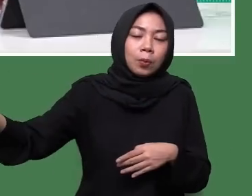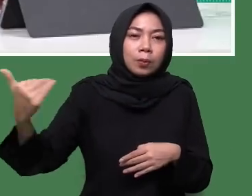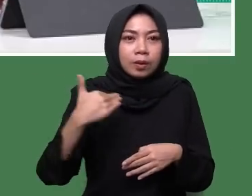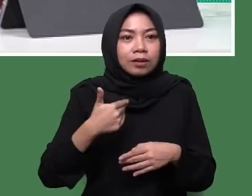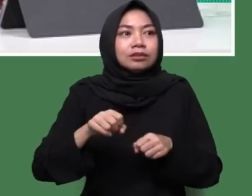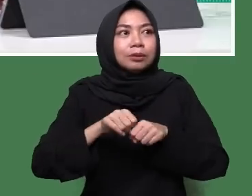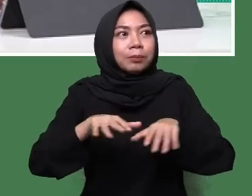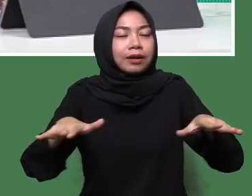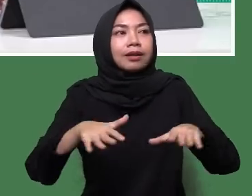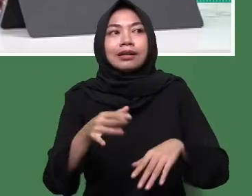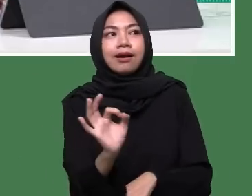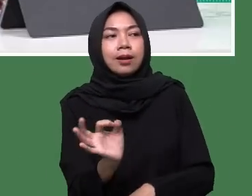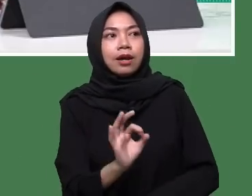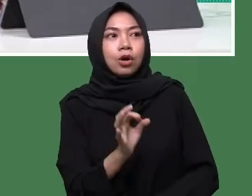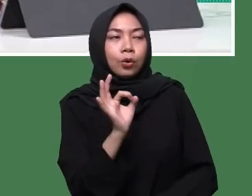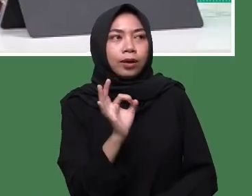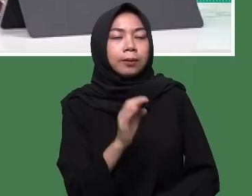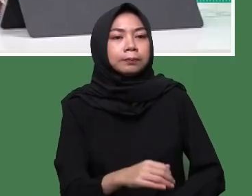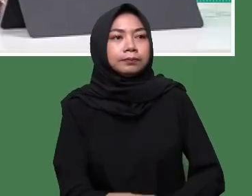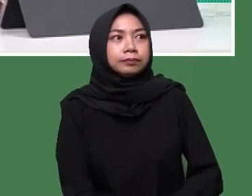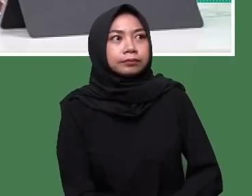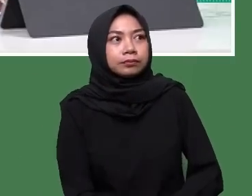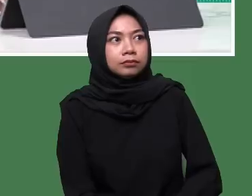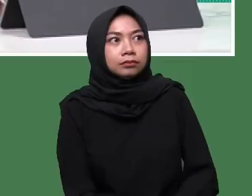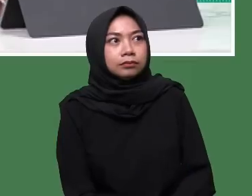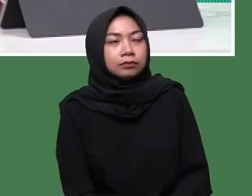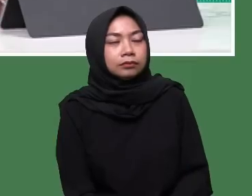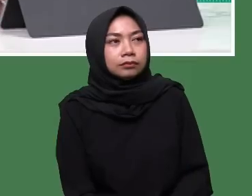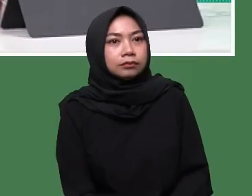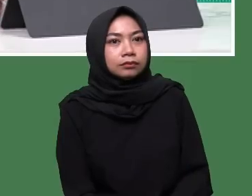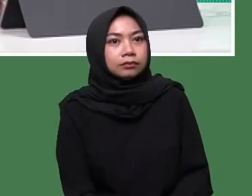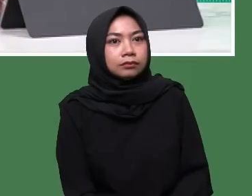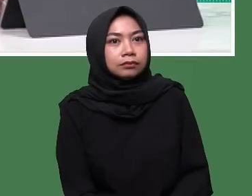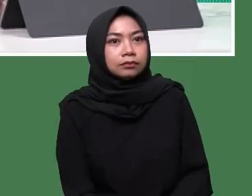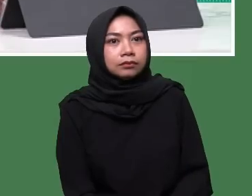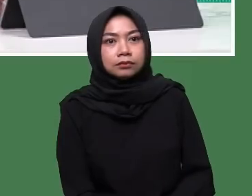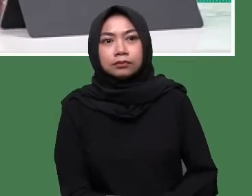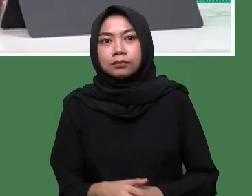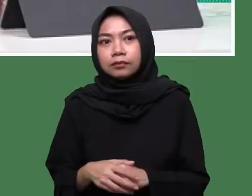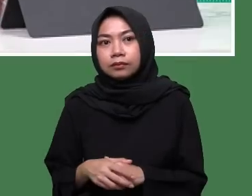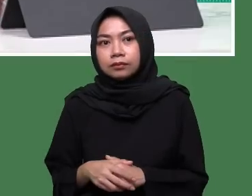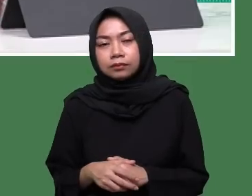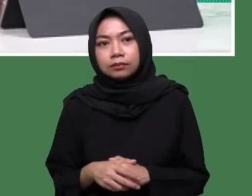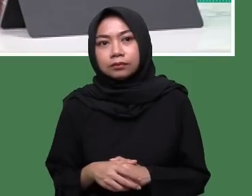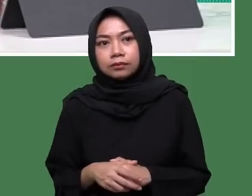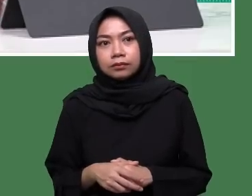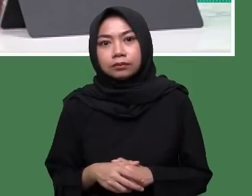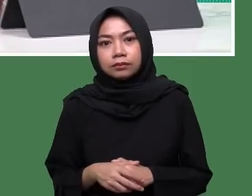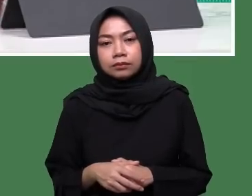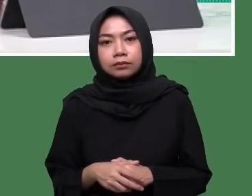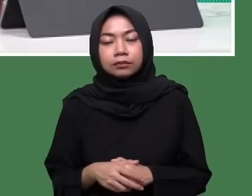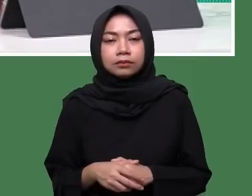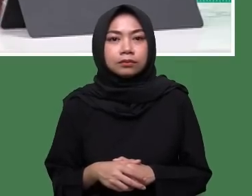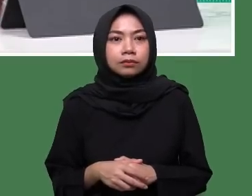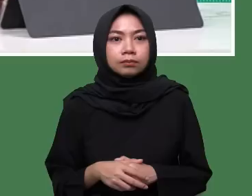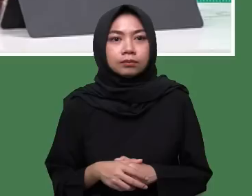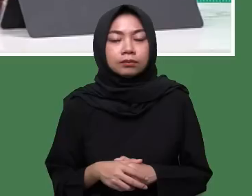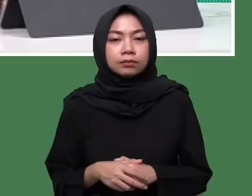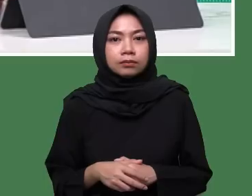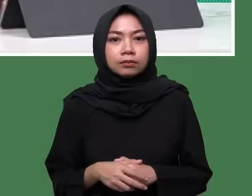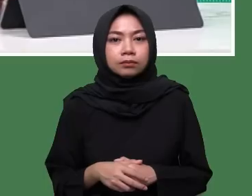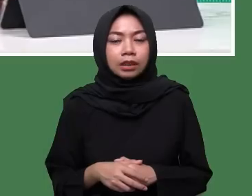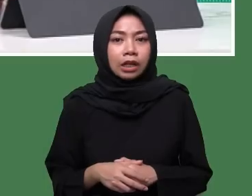you. Okay, thank you. A question we had from Anne at ABC previously was talking about, you've talked